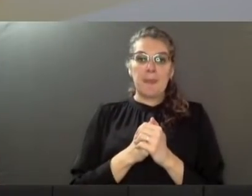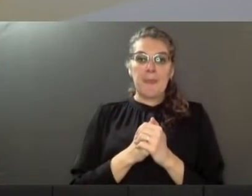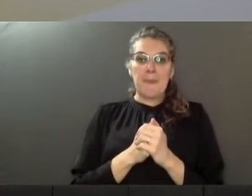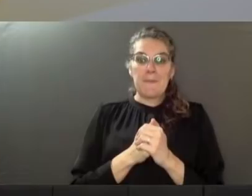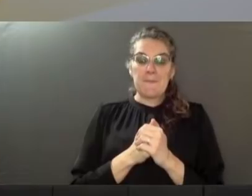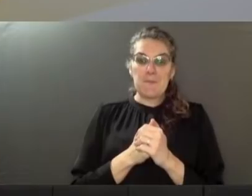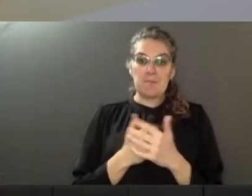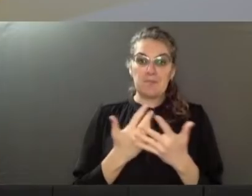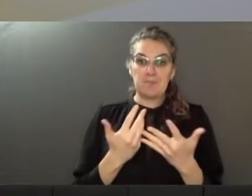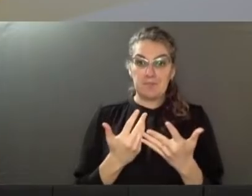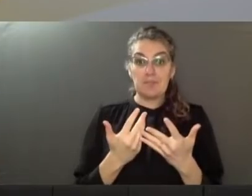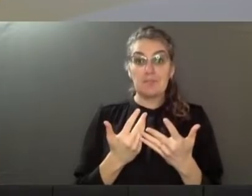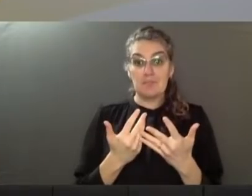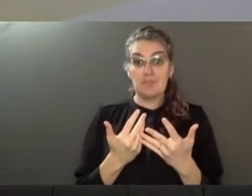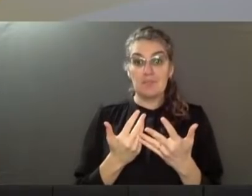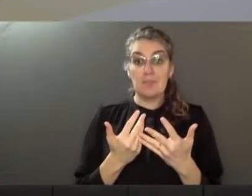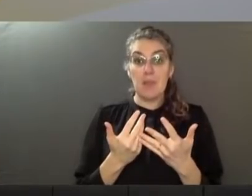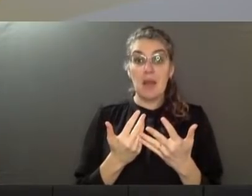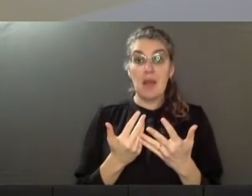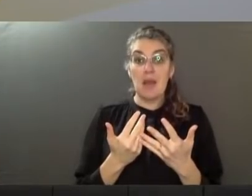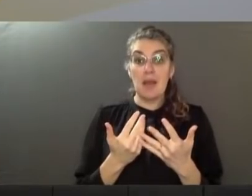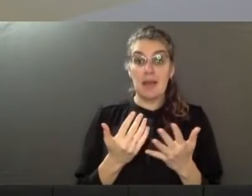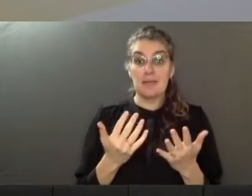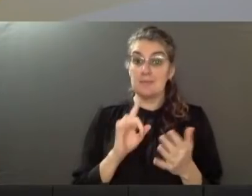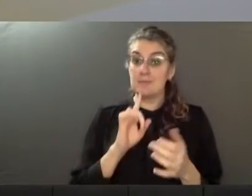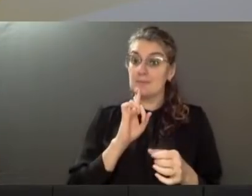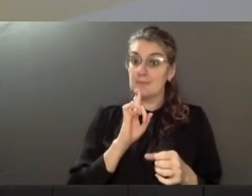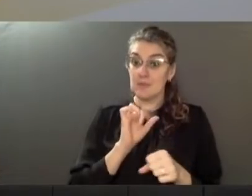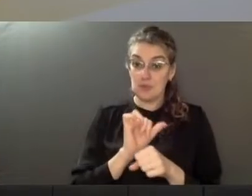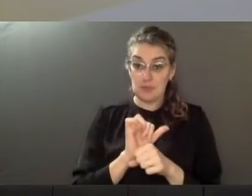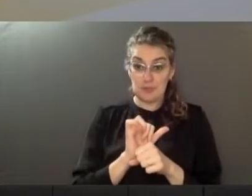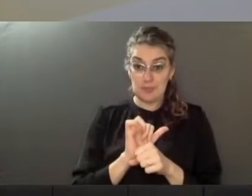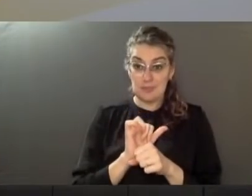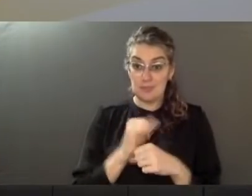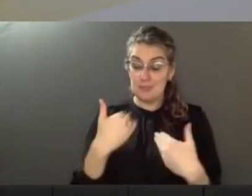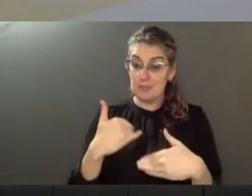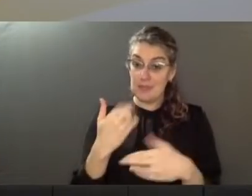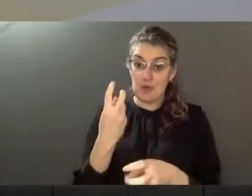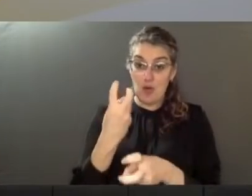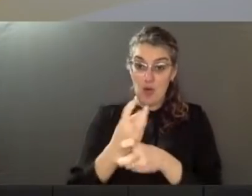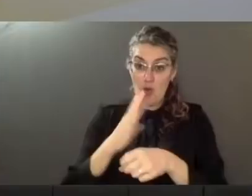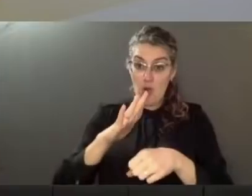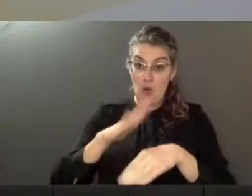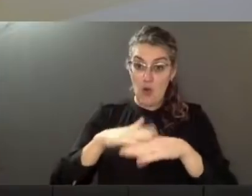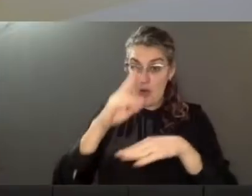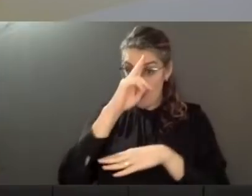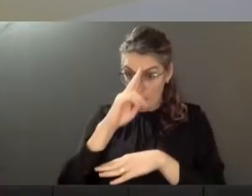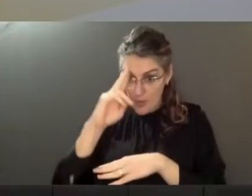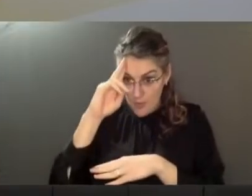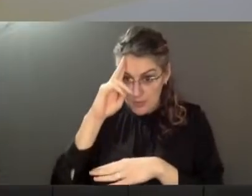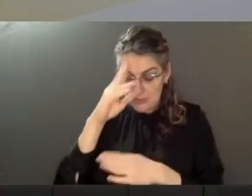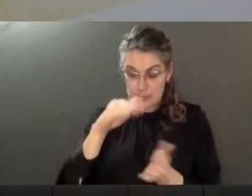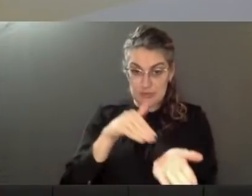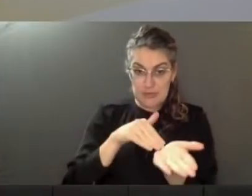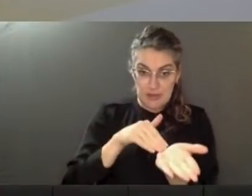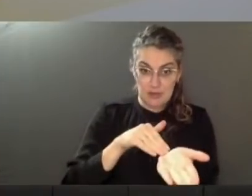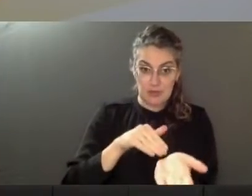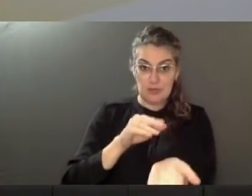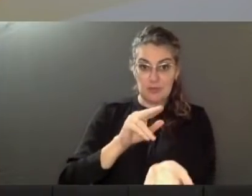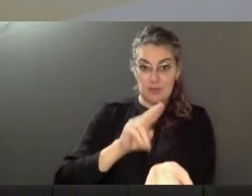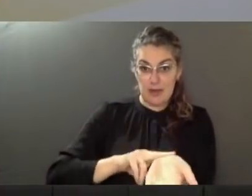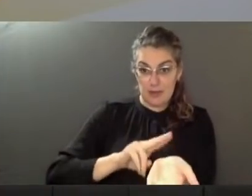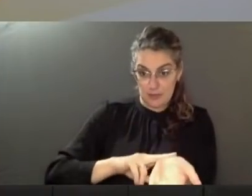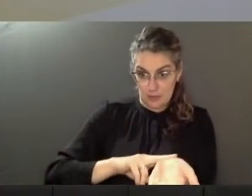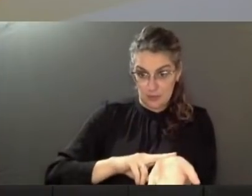create a lot of stress for the system, but also for our community. And I think